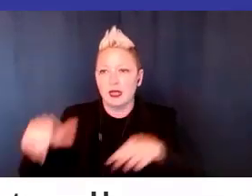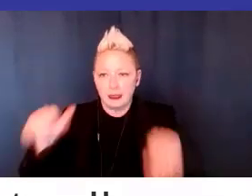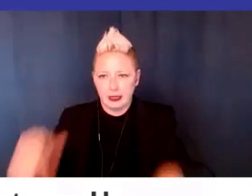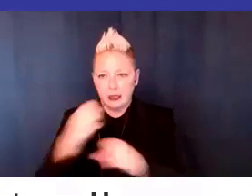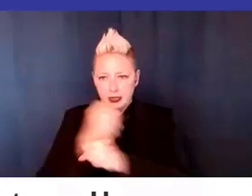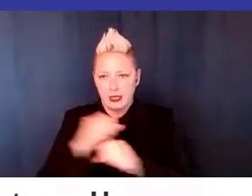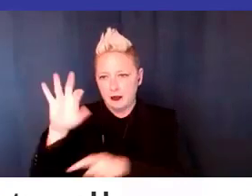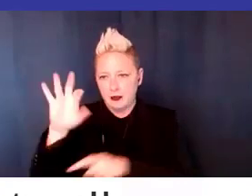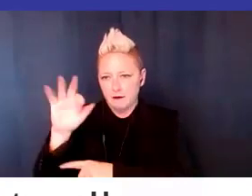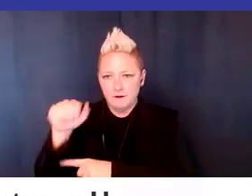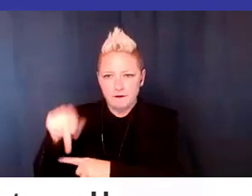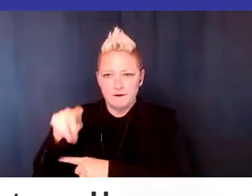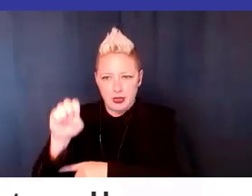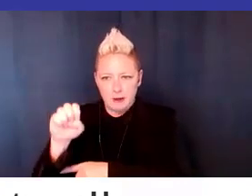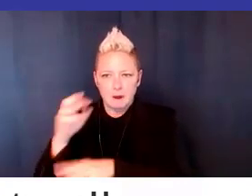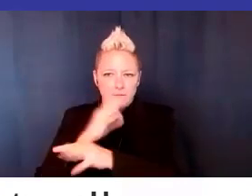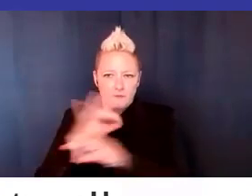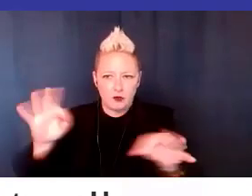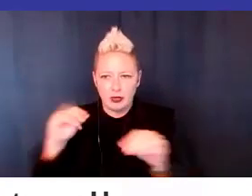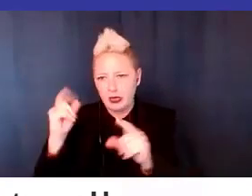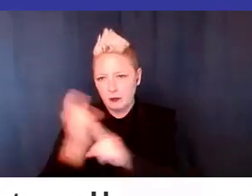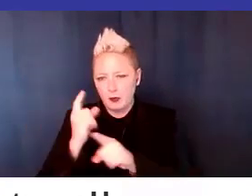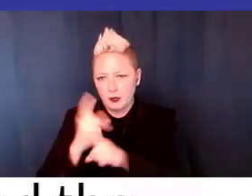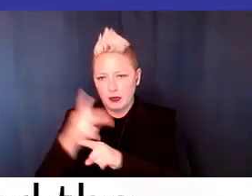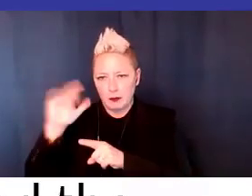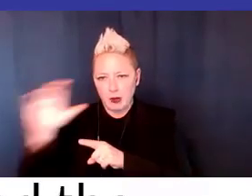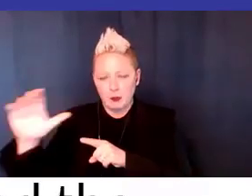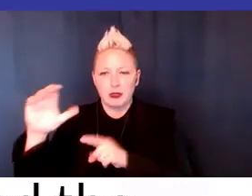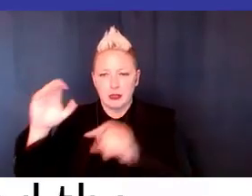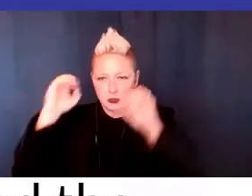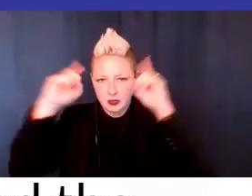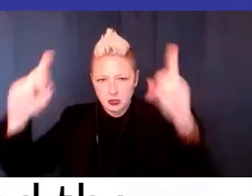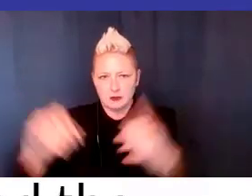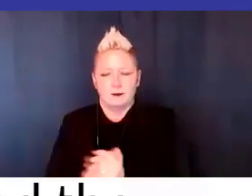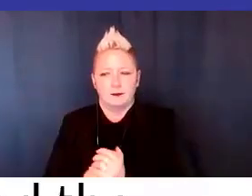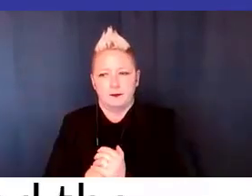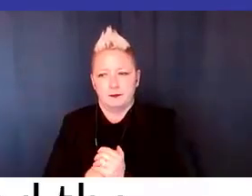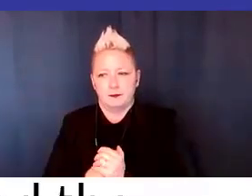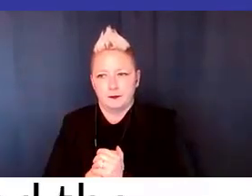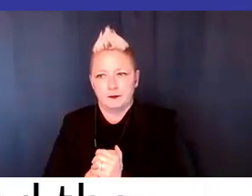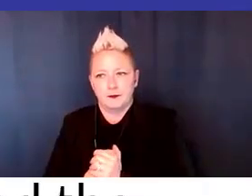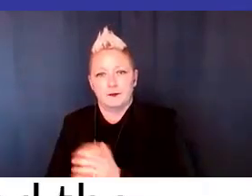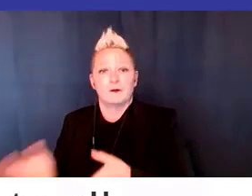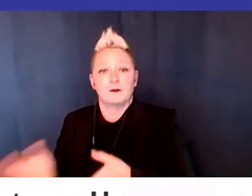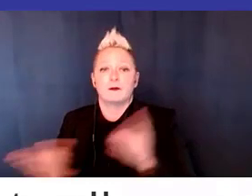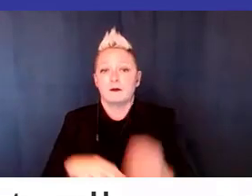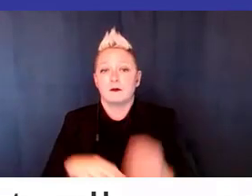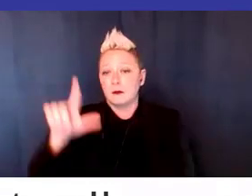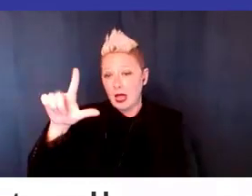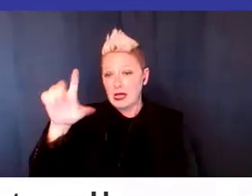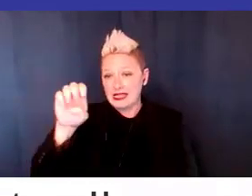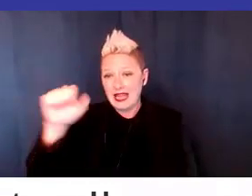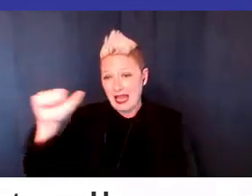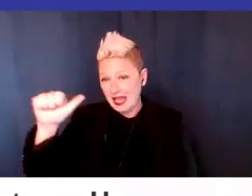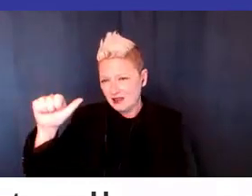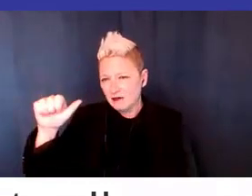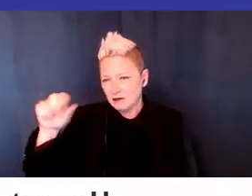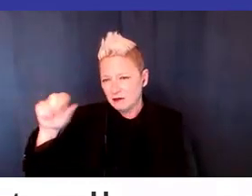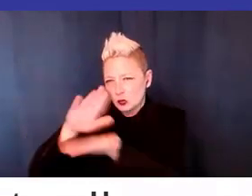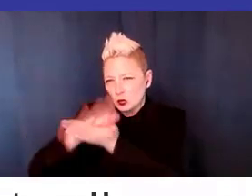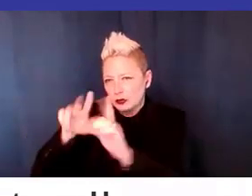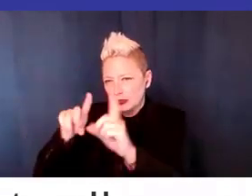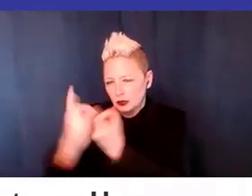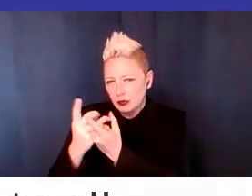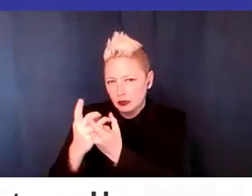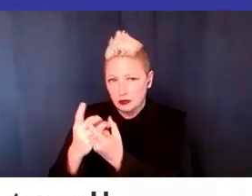we nicely call it. So LEAs, or school districts, must ensure that all resident students who